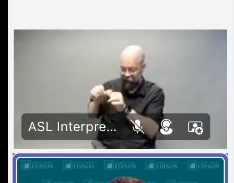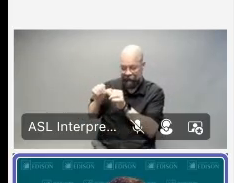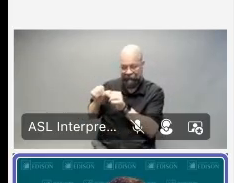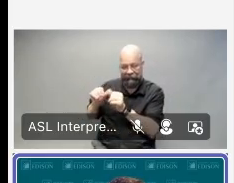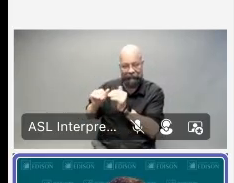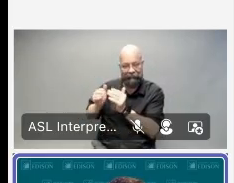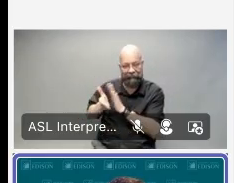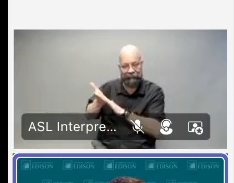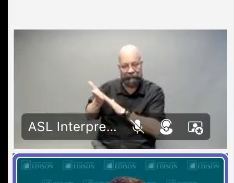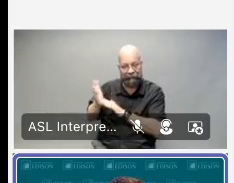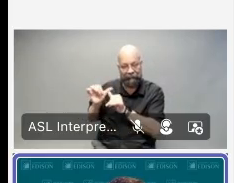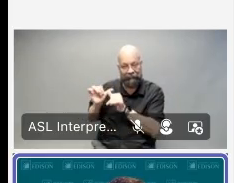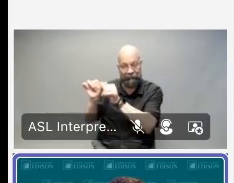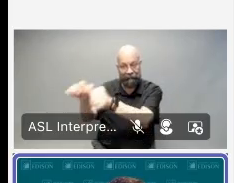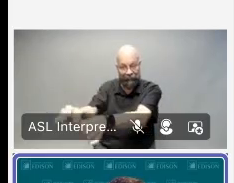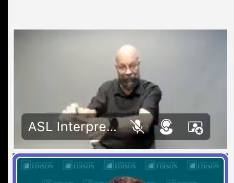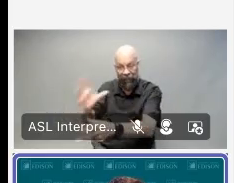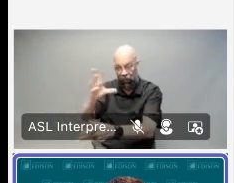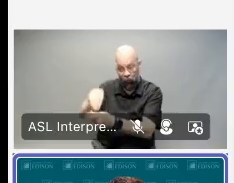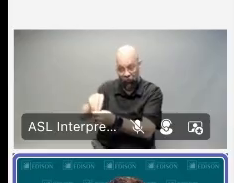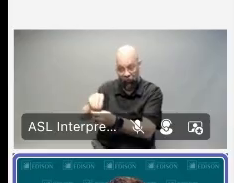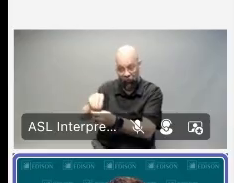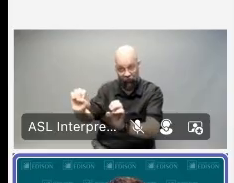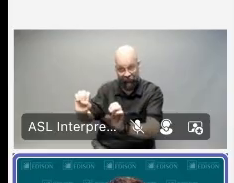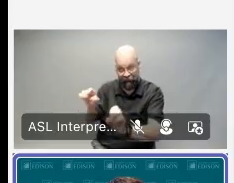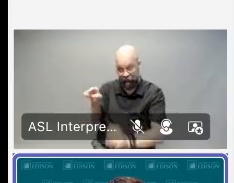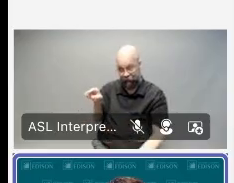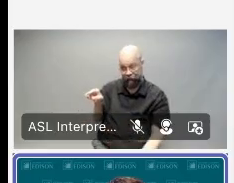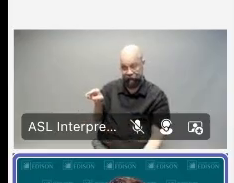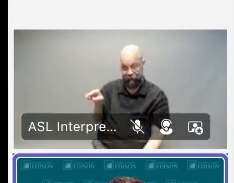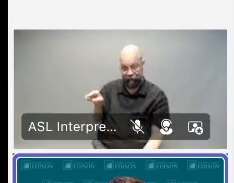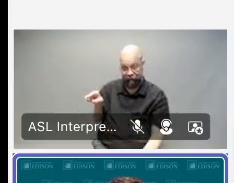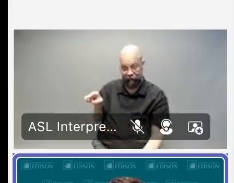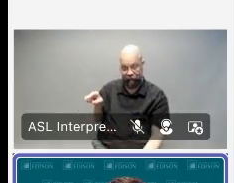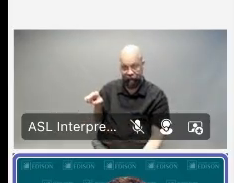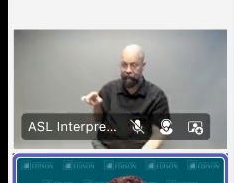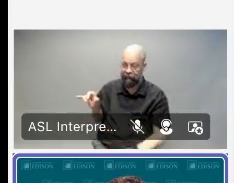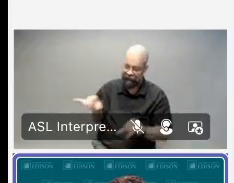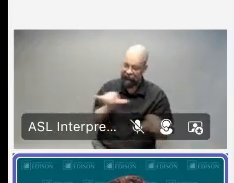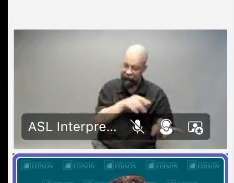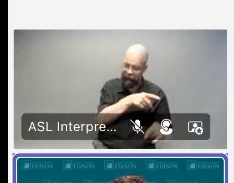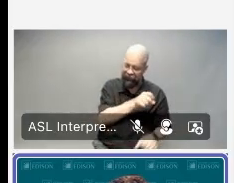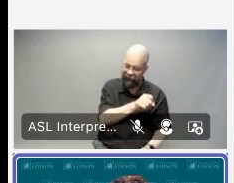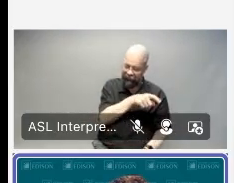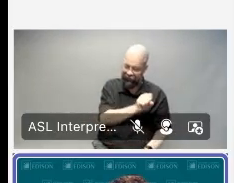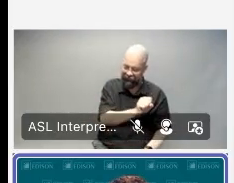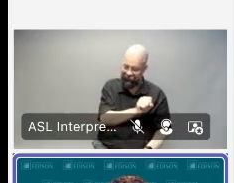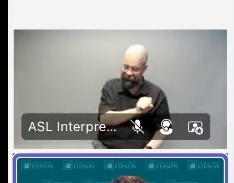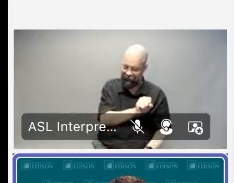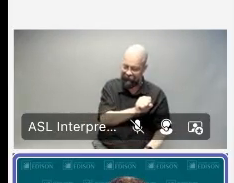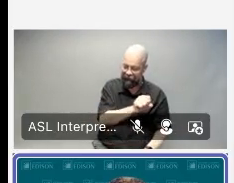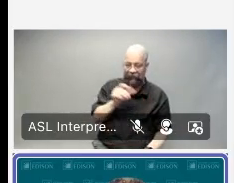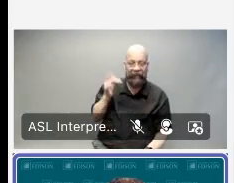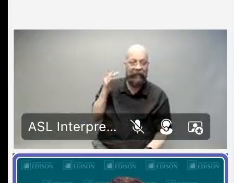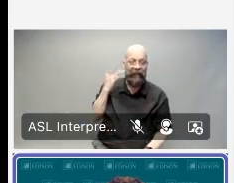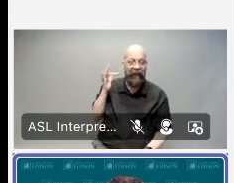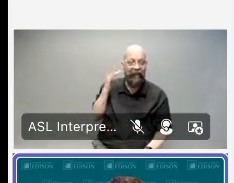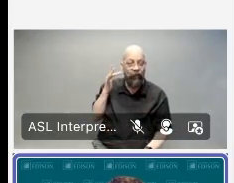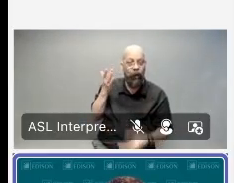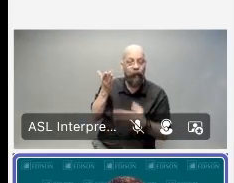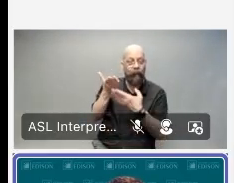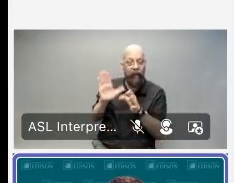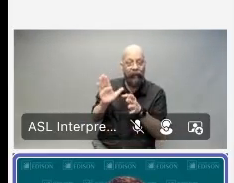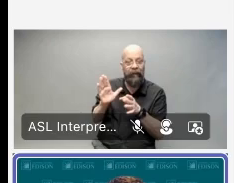power outage, including emergencies, similar to PSPS. The California Public Utilities Commission mandates